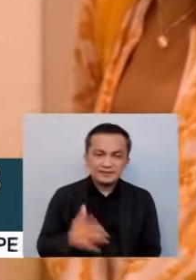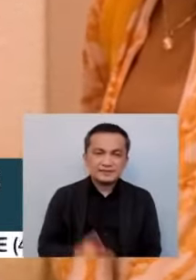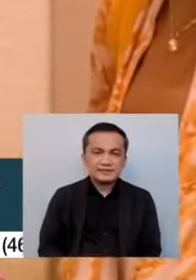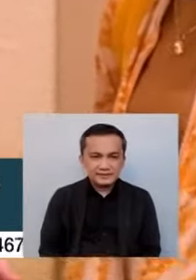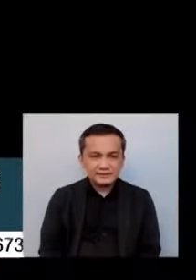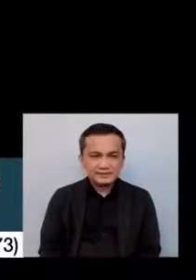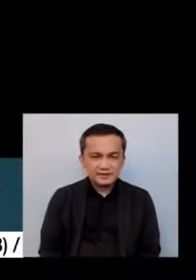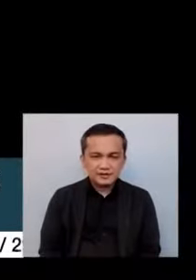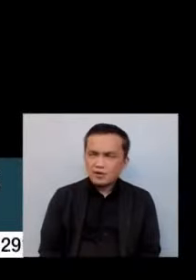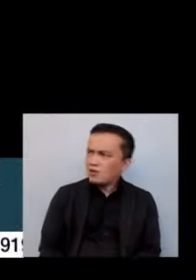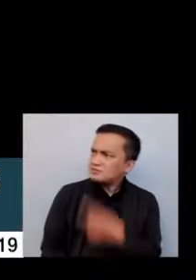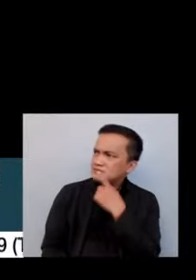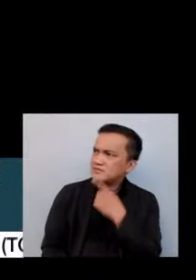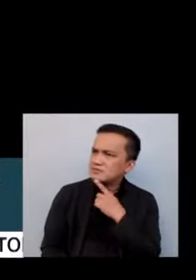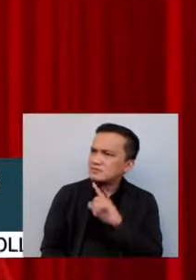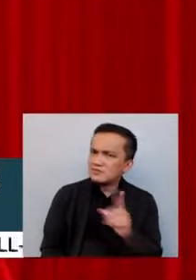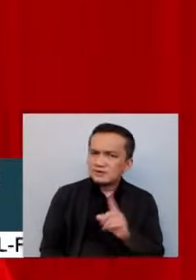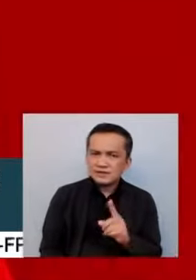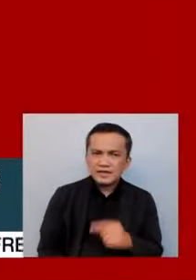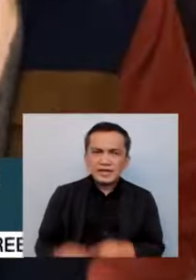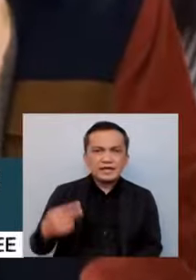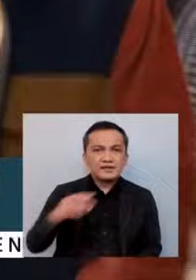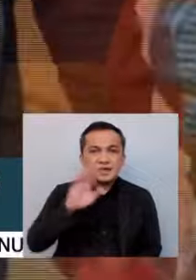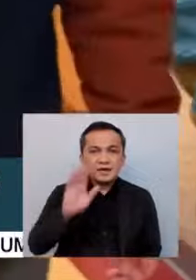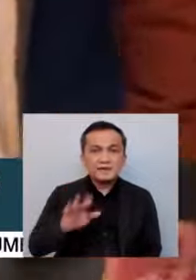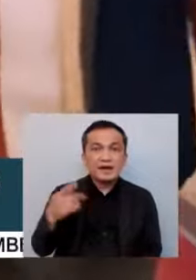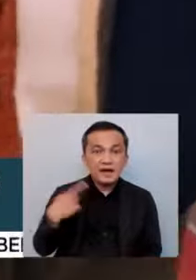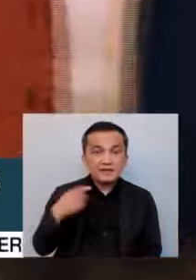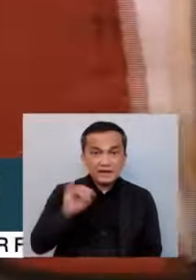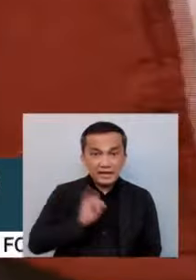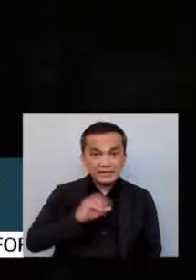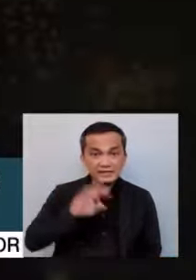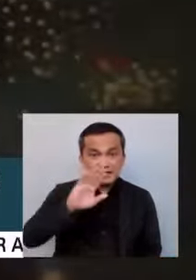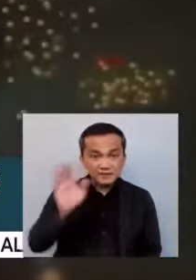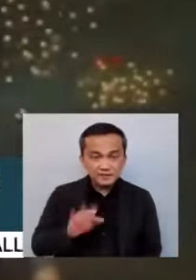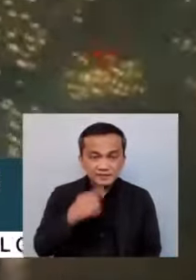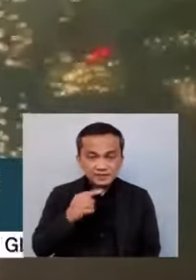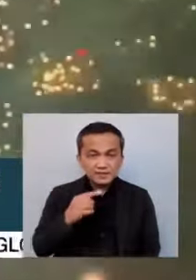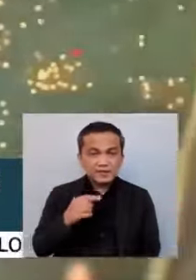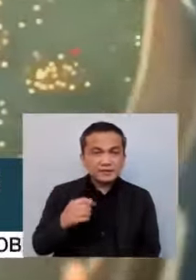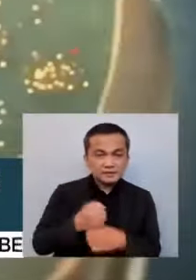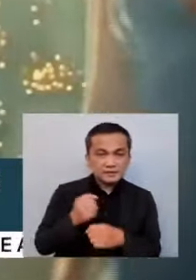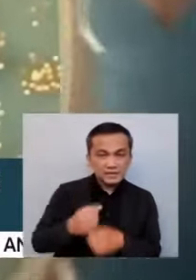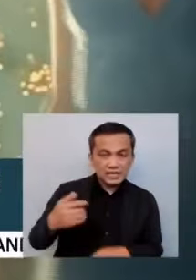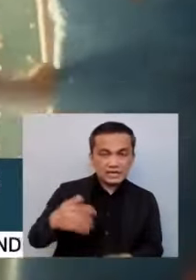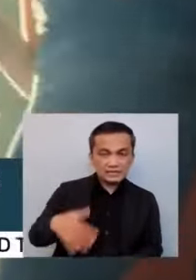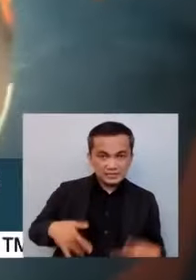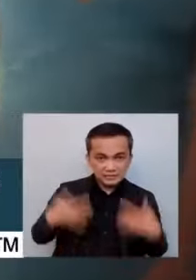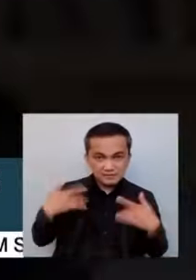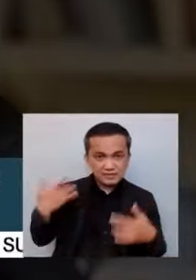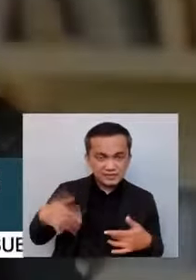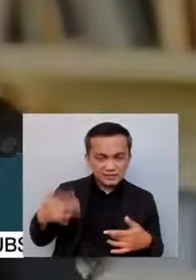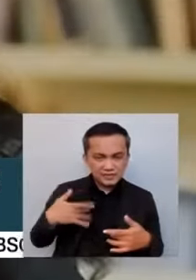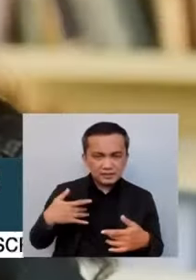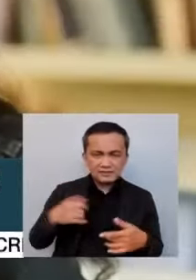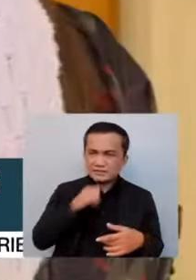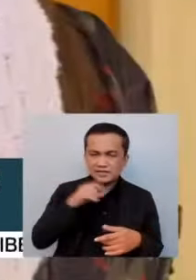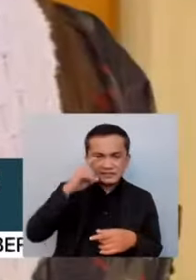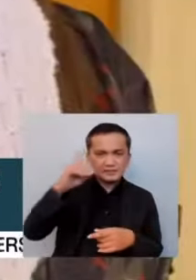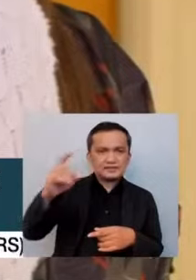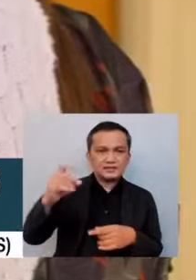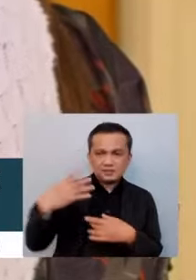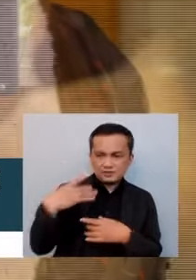What the hell? Never Have I Ever star Maitri Ramakrishnan says her life changed in ways that she did not even dream of when she was chosen